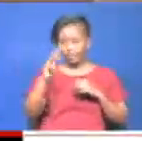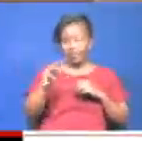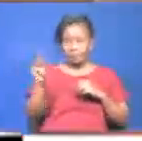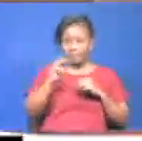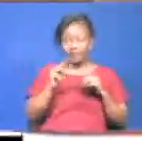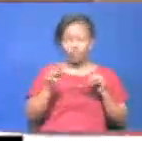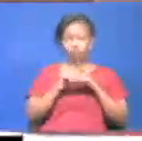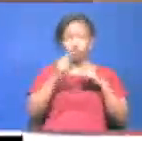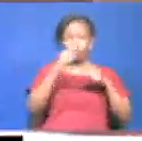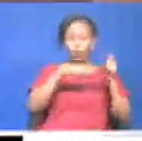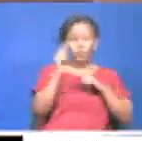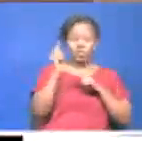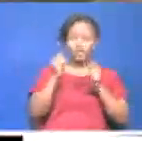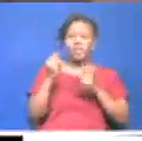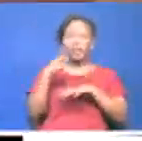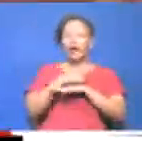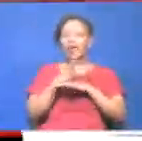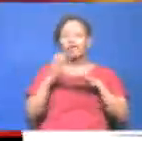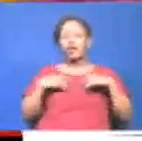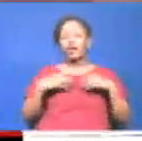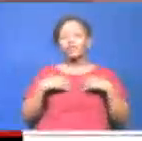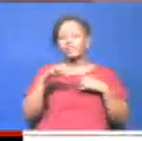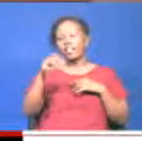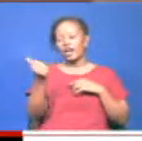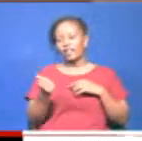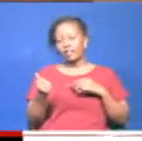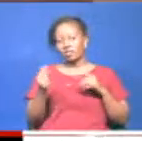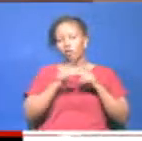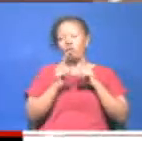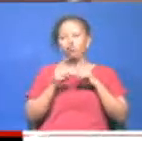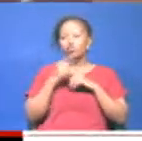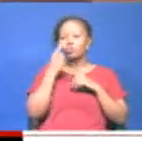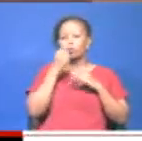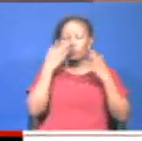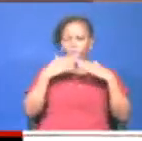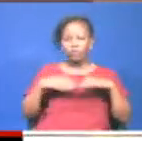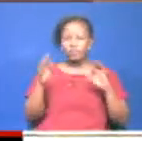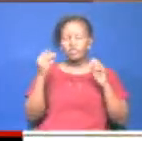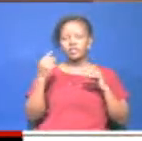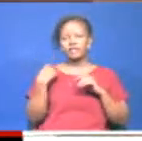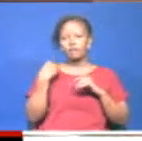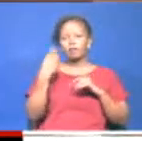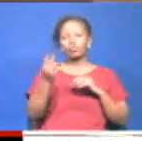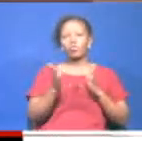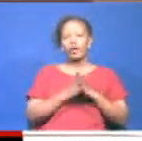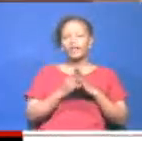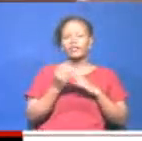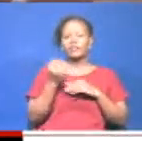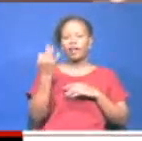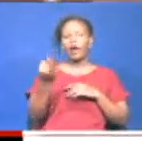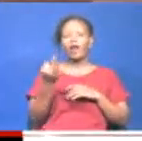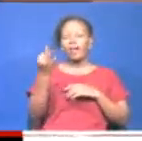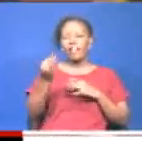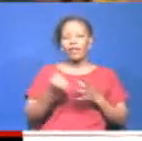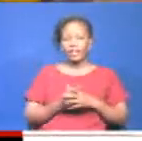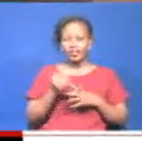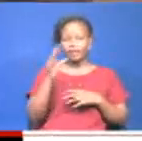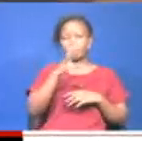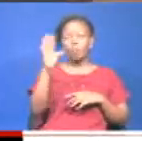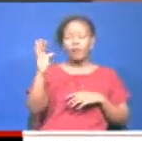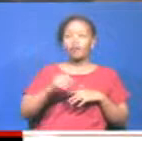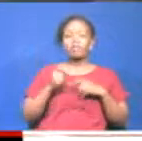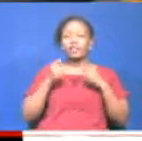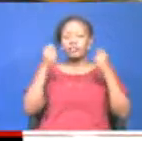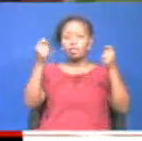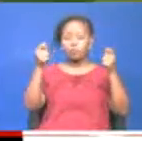ahead Jessica Hall and Freweni Hail, who finished second and third respectively. African champion Winnie Chebet also